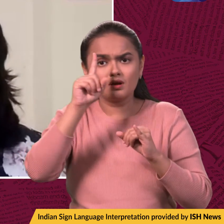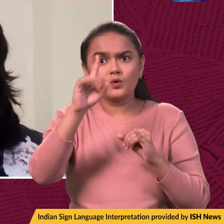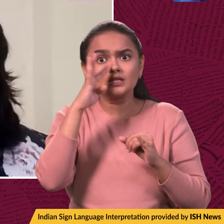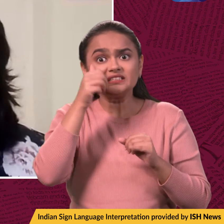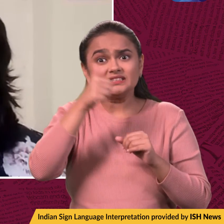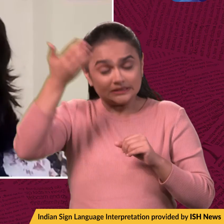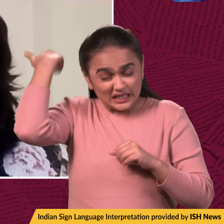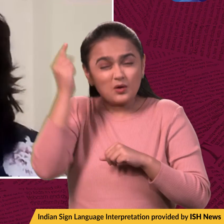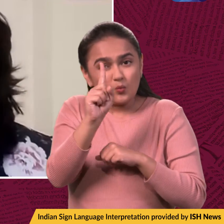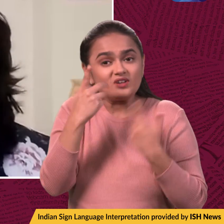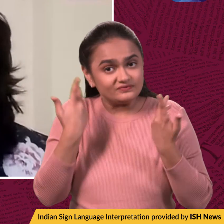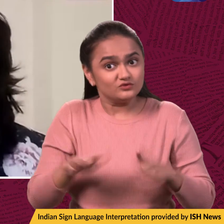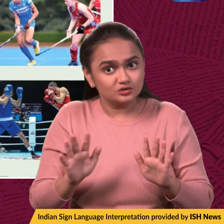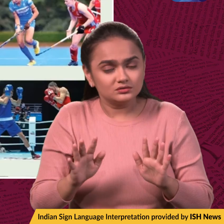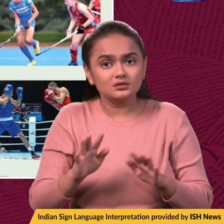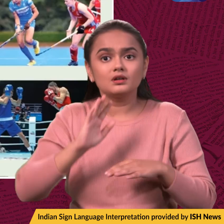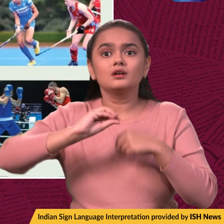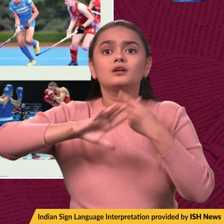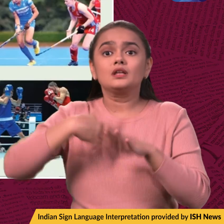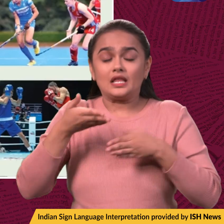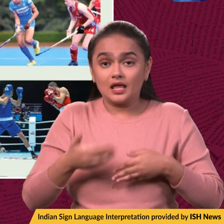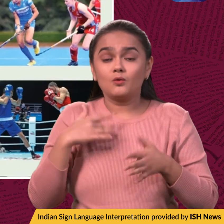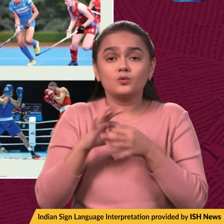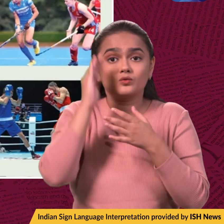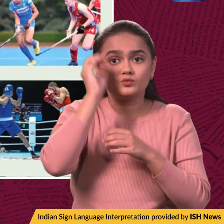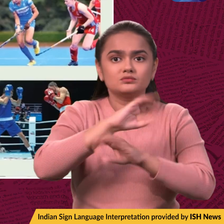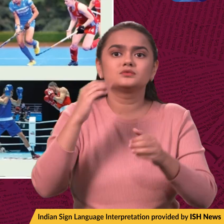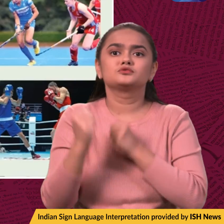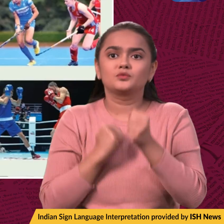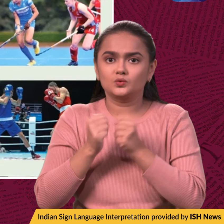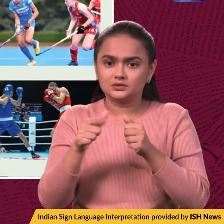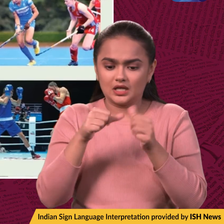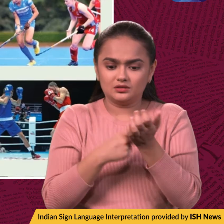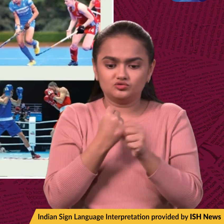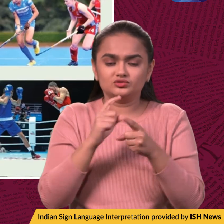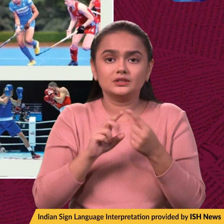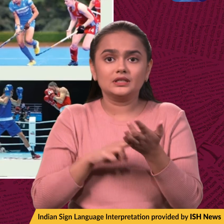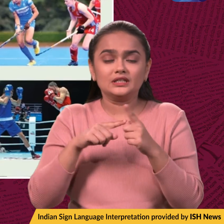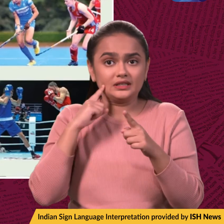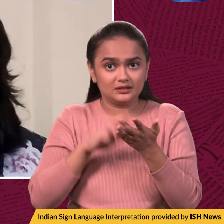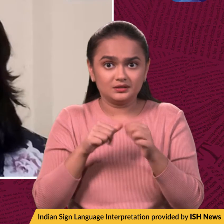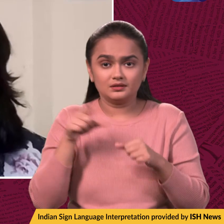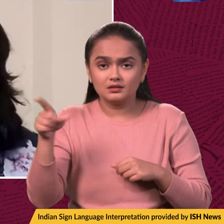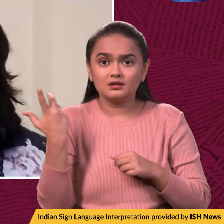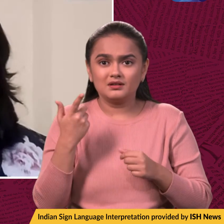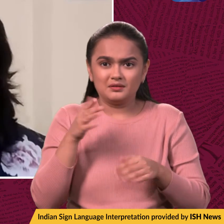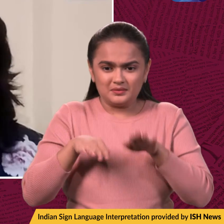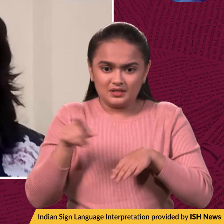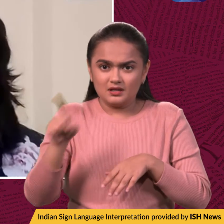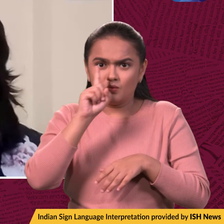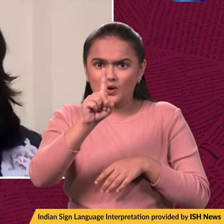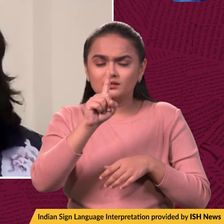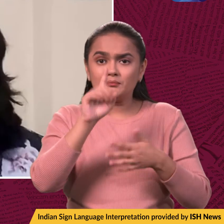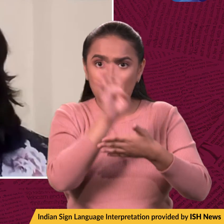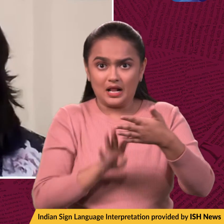in 1966. And on to sports news right now. Argentina and PSG forward Lionel Messi won the Ballon